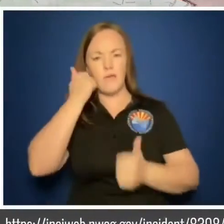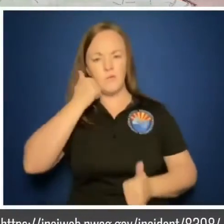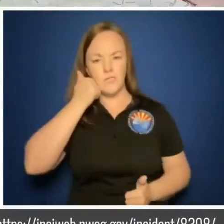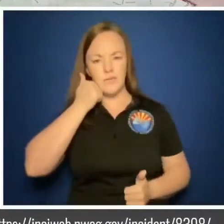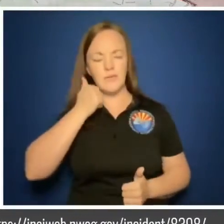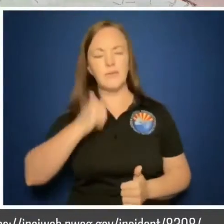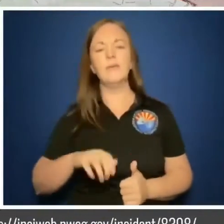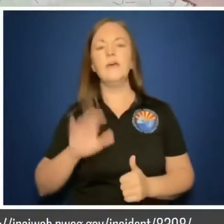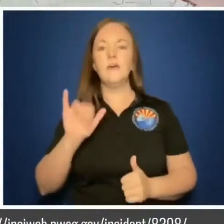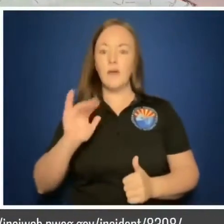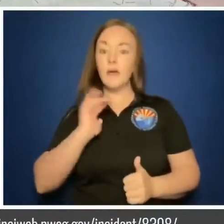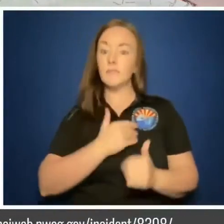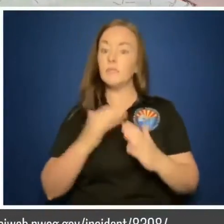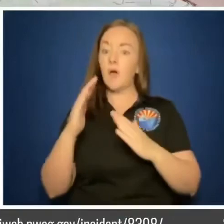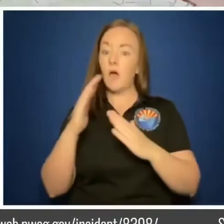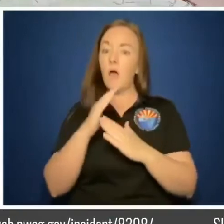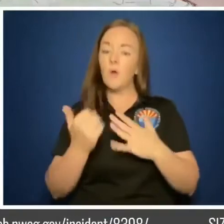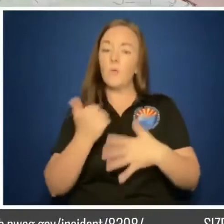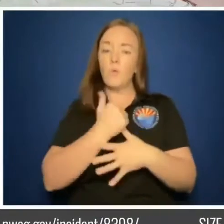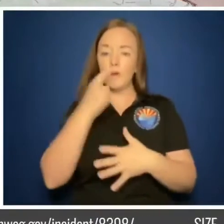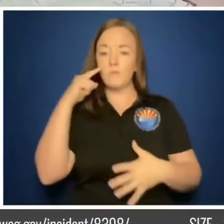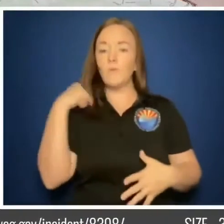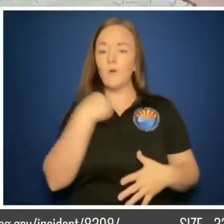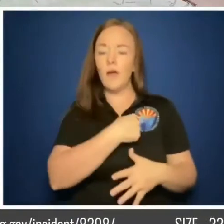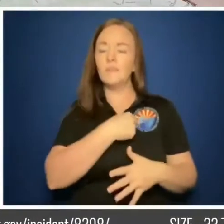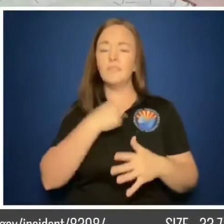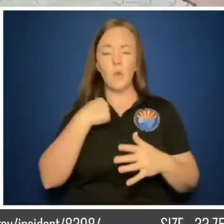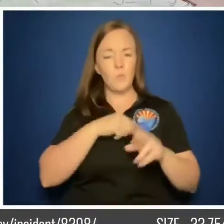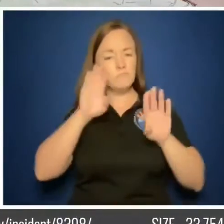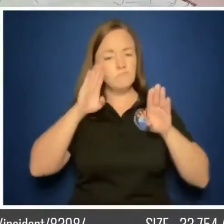top priority, and we are working on that diligently.